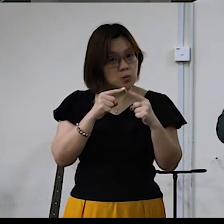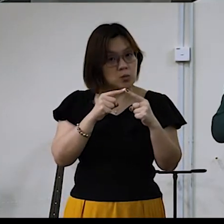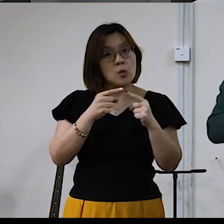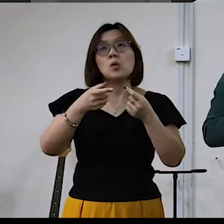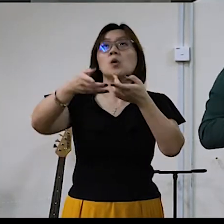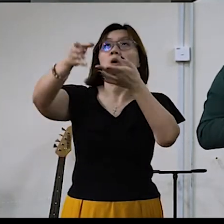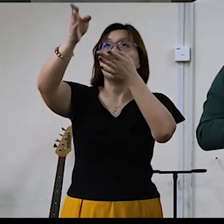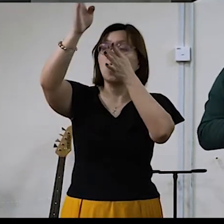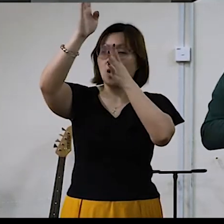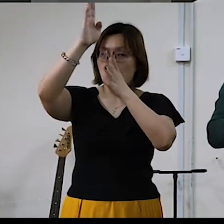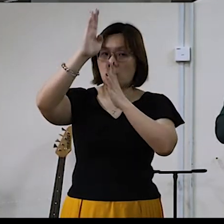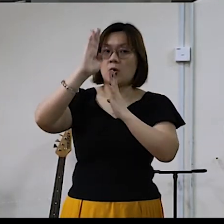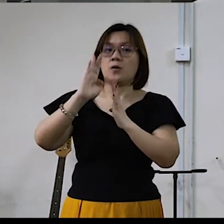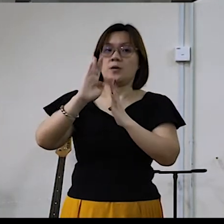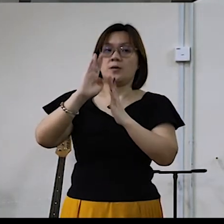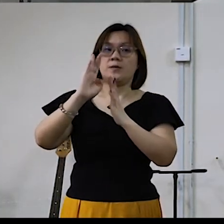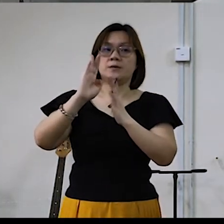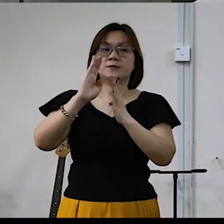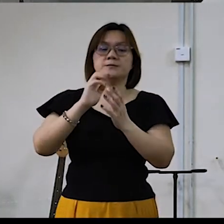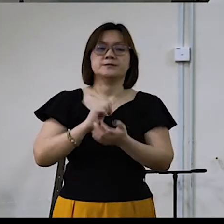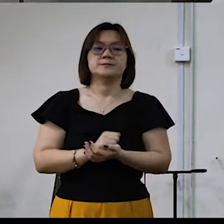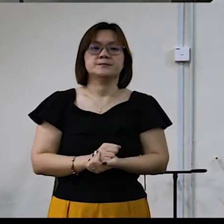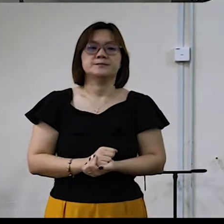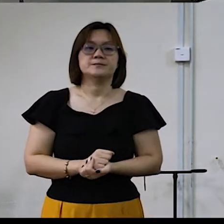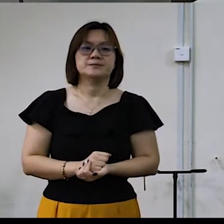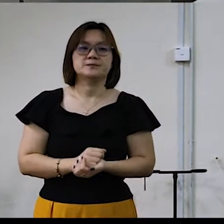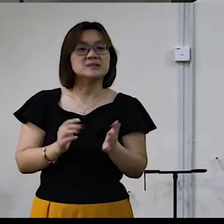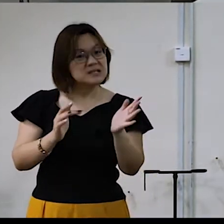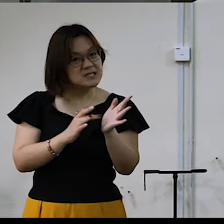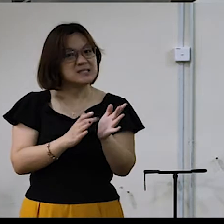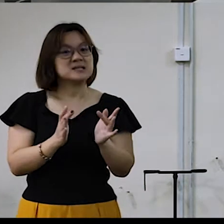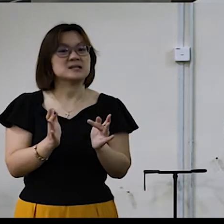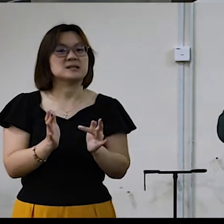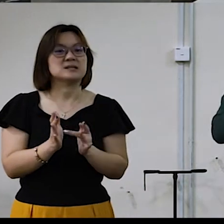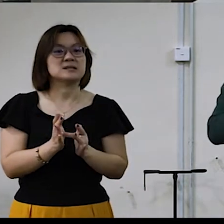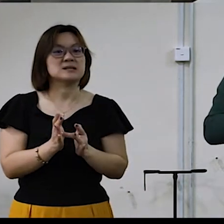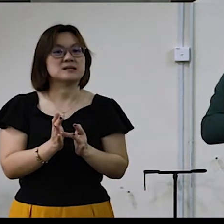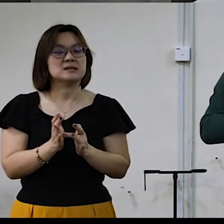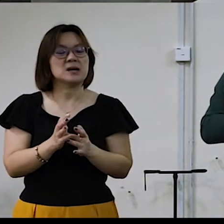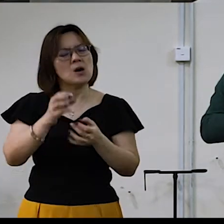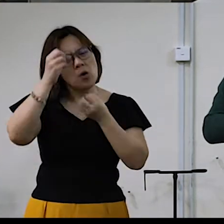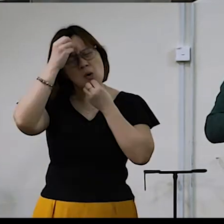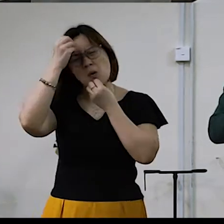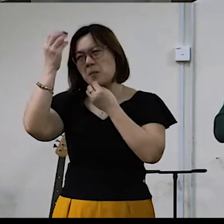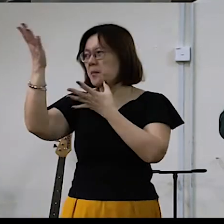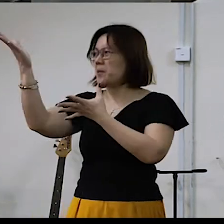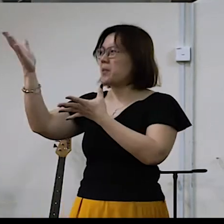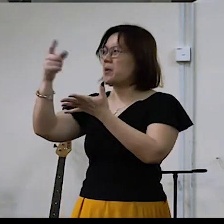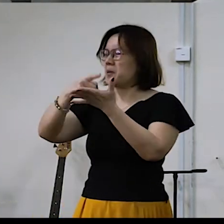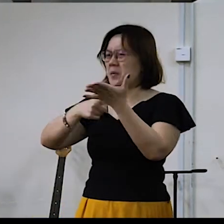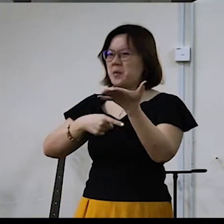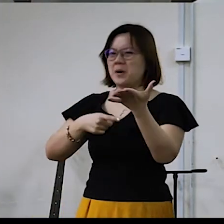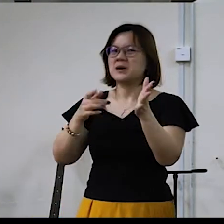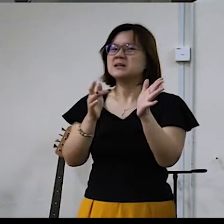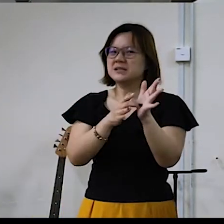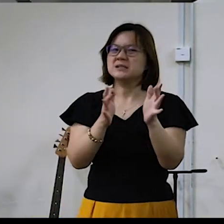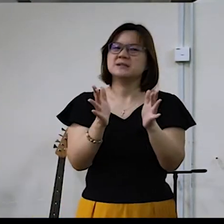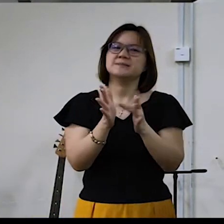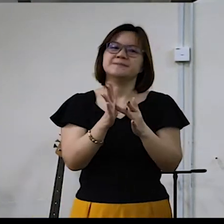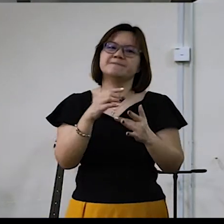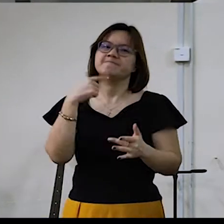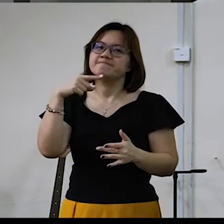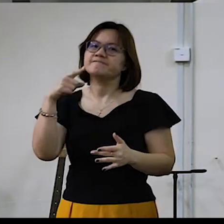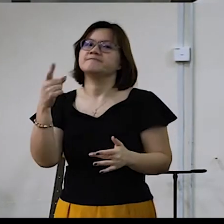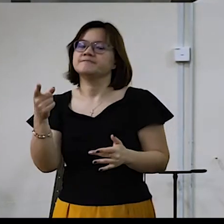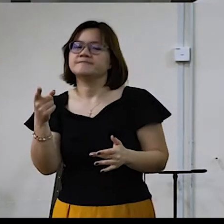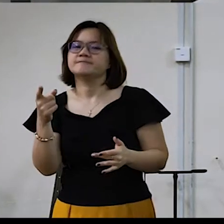and if the Holy Spirit tells you, now you run to your befriender, or now, then it's okay, obey. But the first person we run to is the